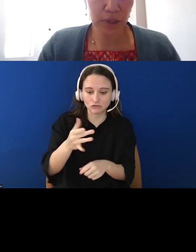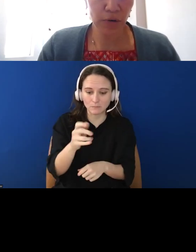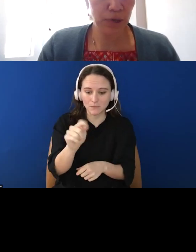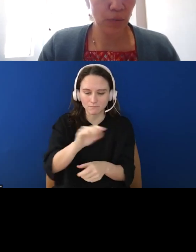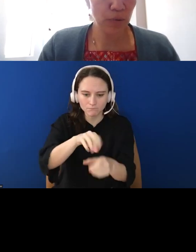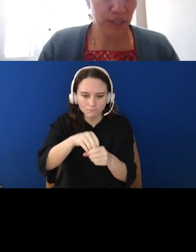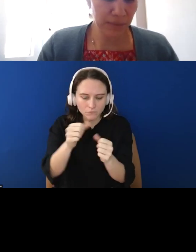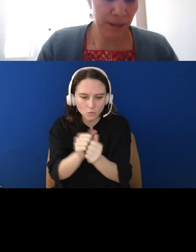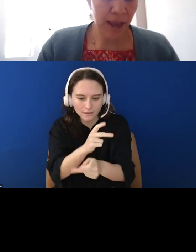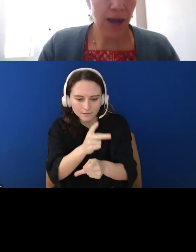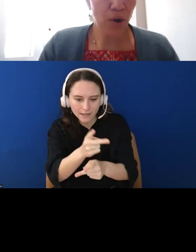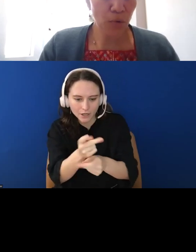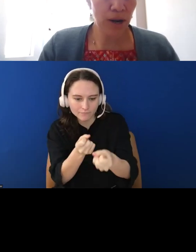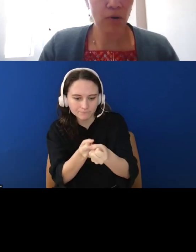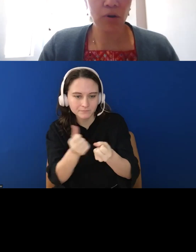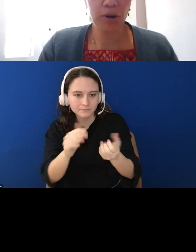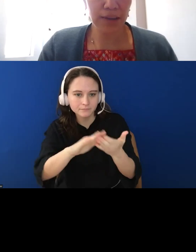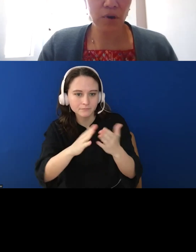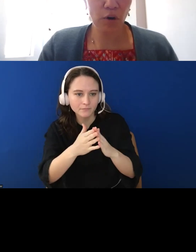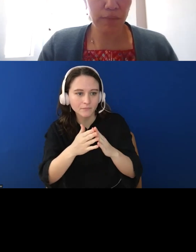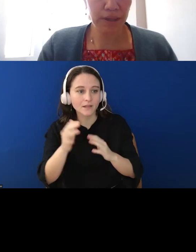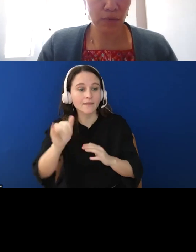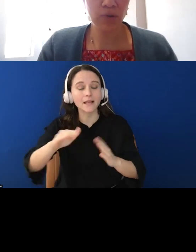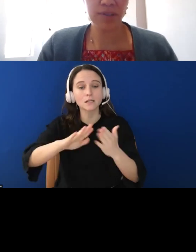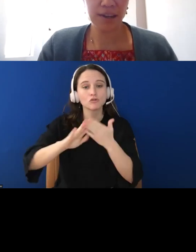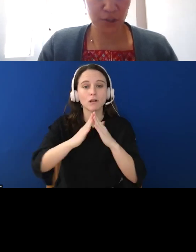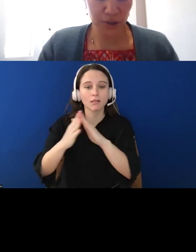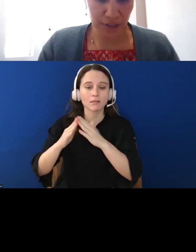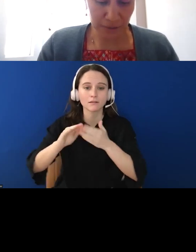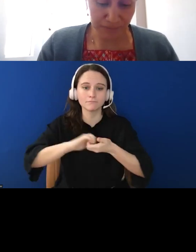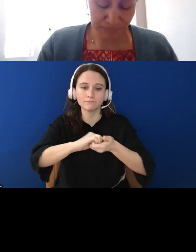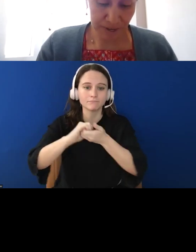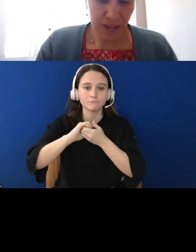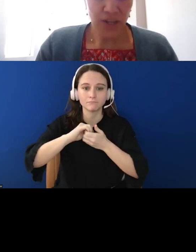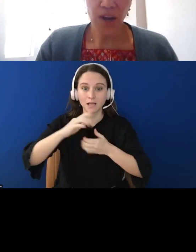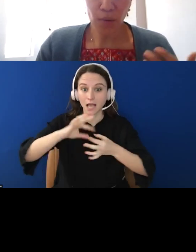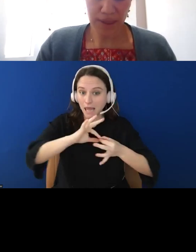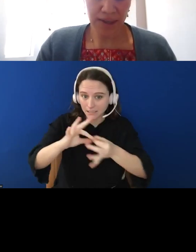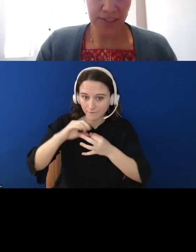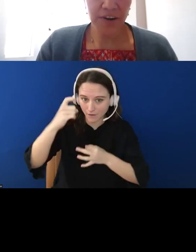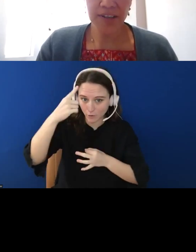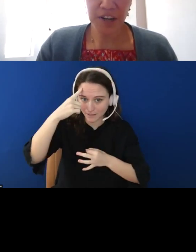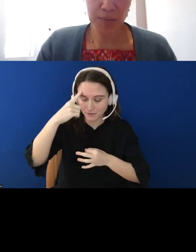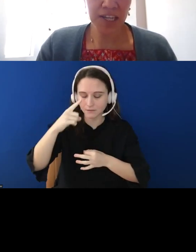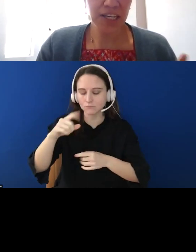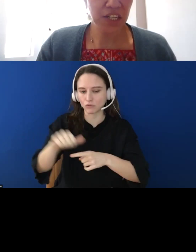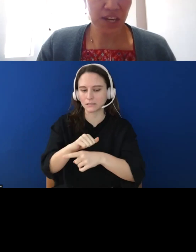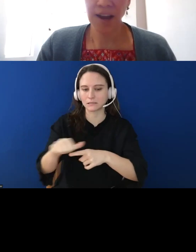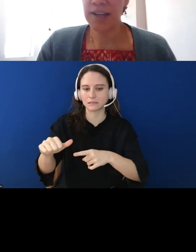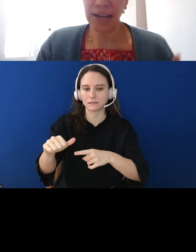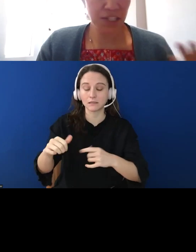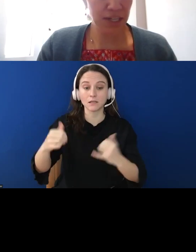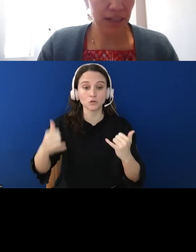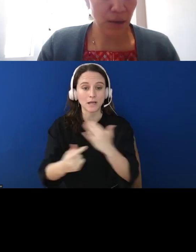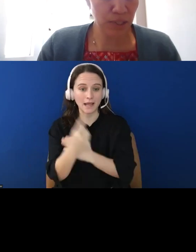continuity of the community, a communal or collective government was exerted. Nowadays, there are terms in